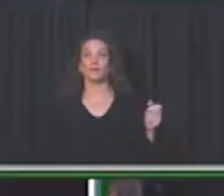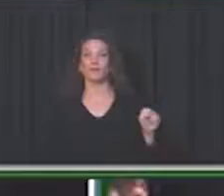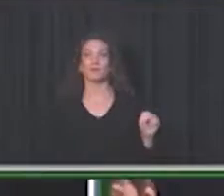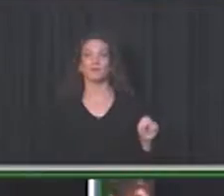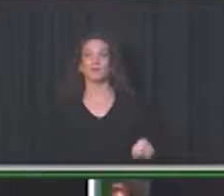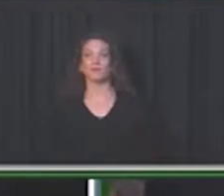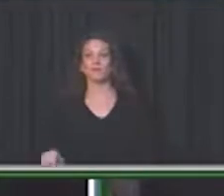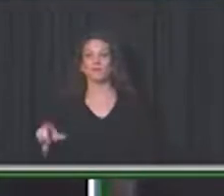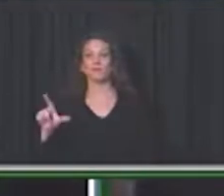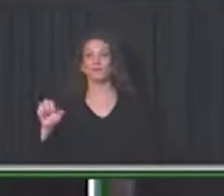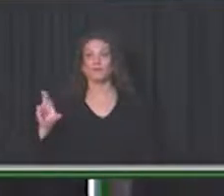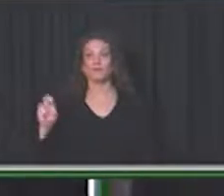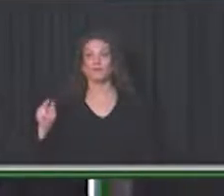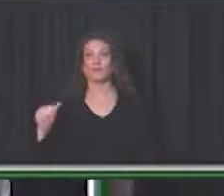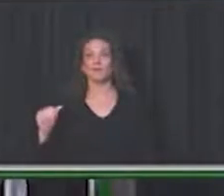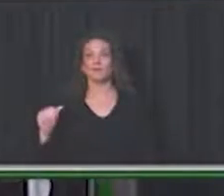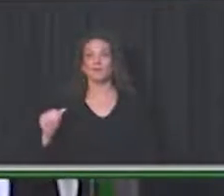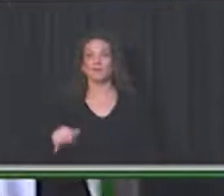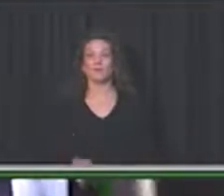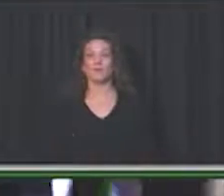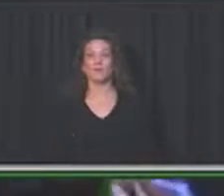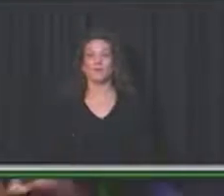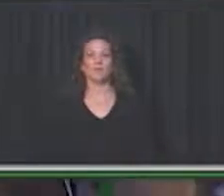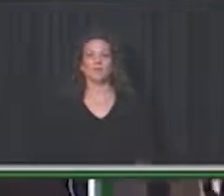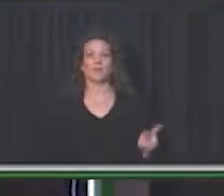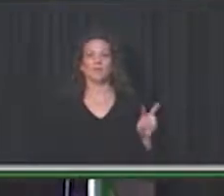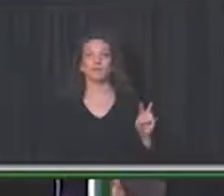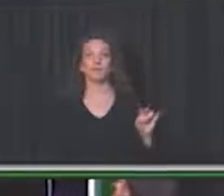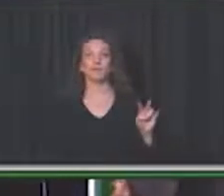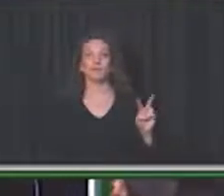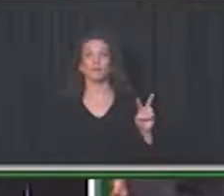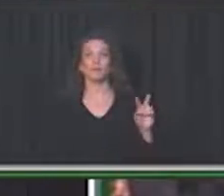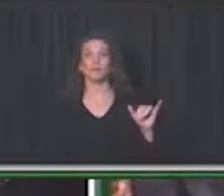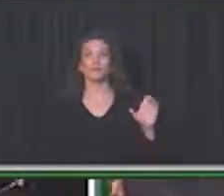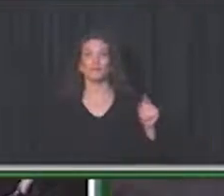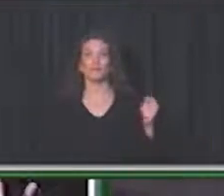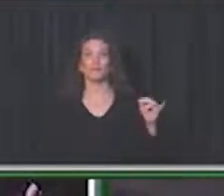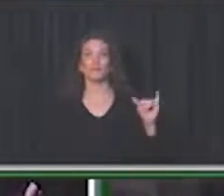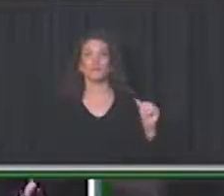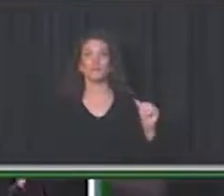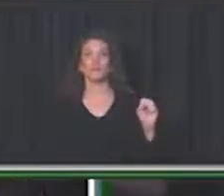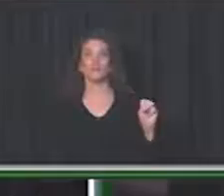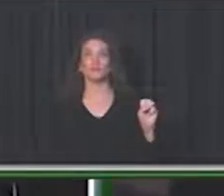Lorena Blair Gladwell. Victoria Mosquera.